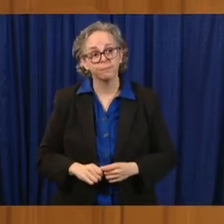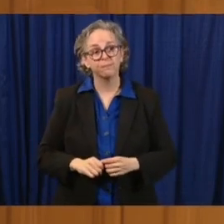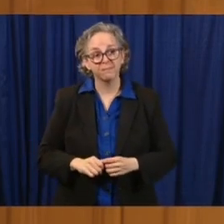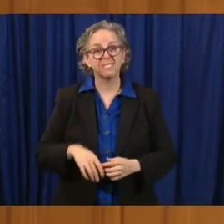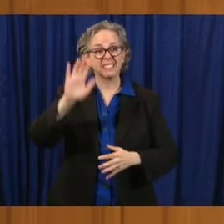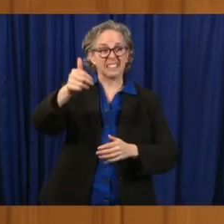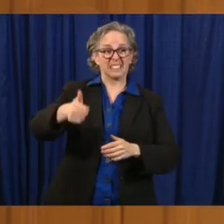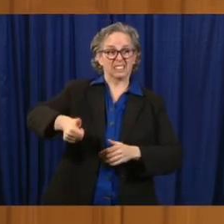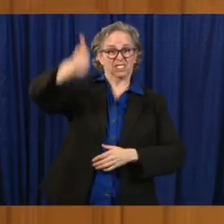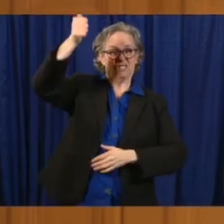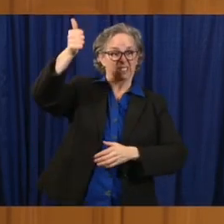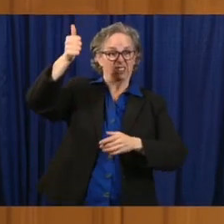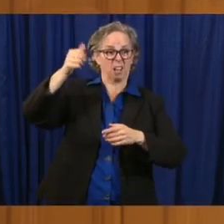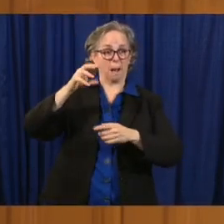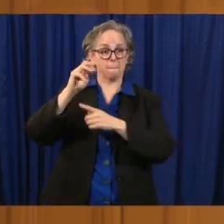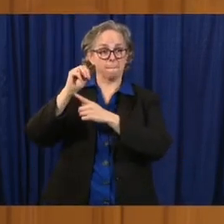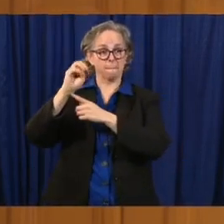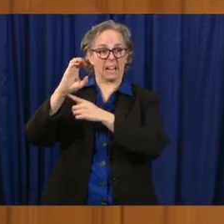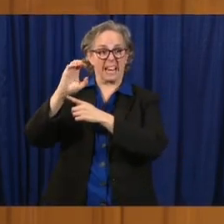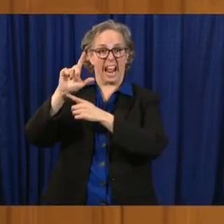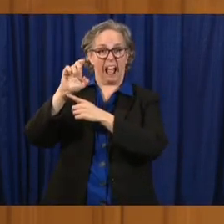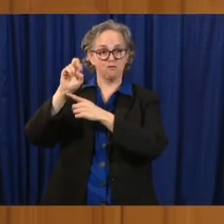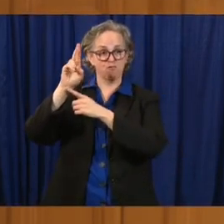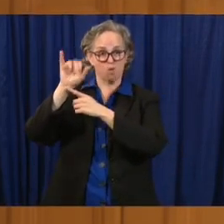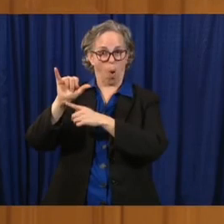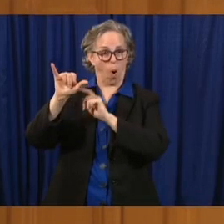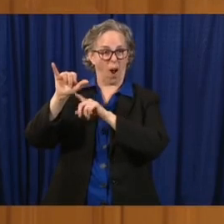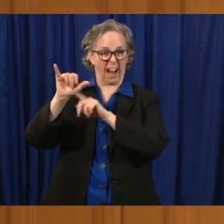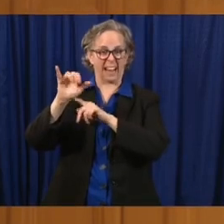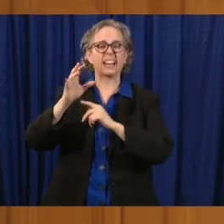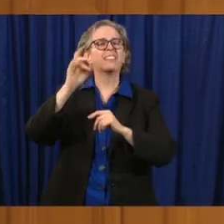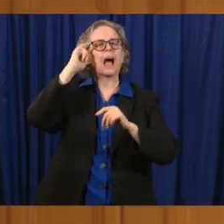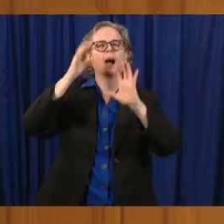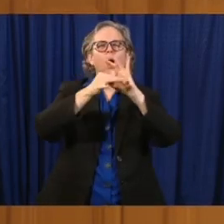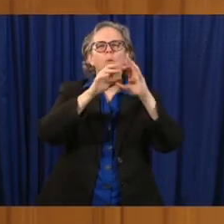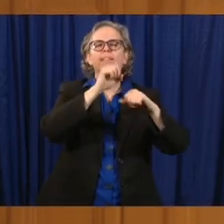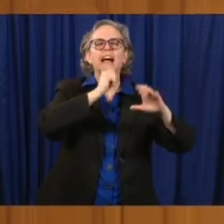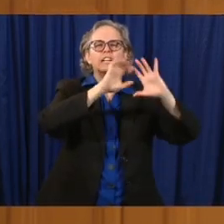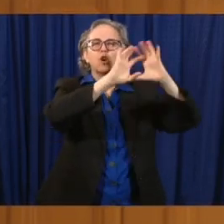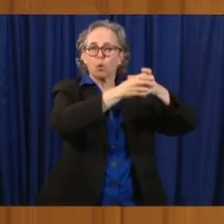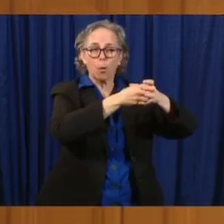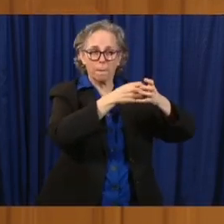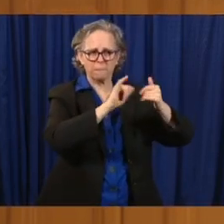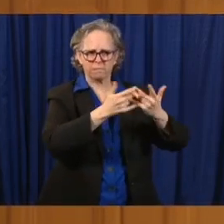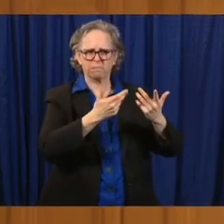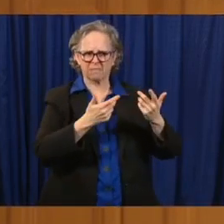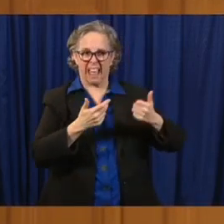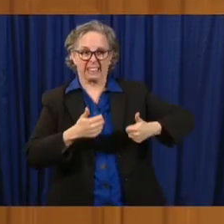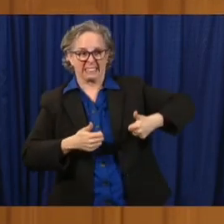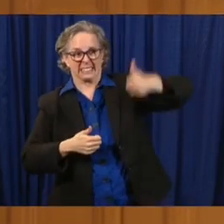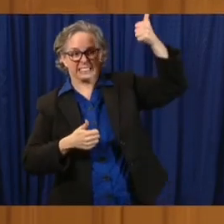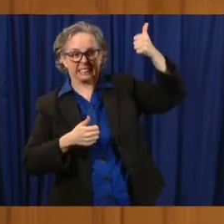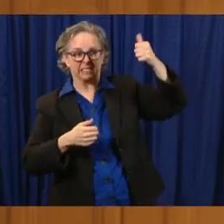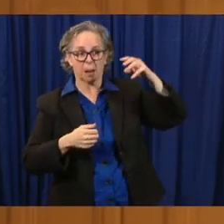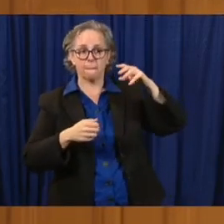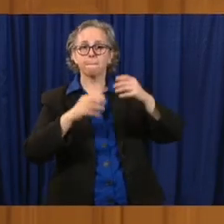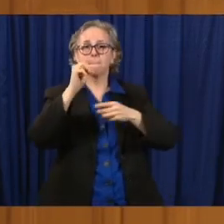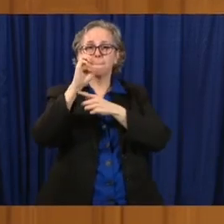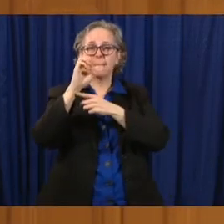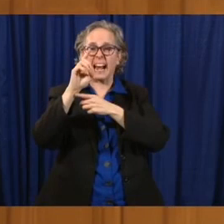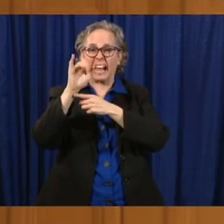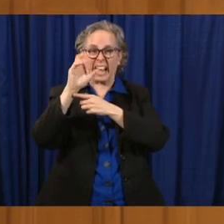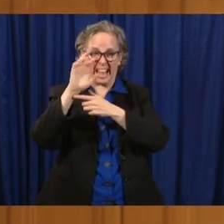who you've met before in aging, and Director Maureen Corcoran, who's our head of Medicaid. They've been leading strike forces along